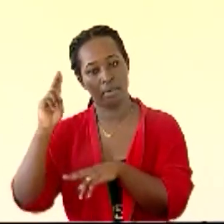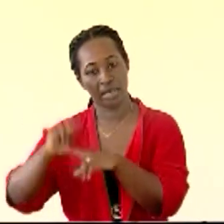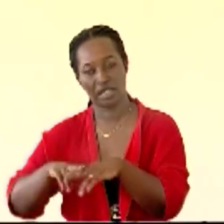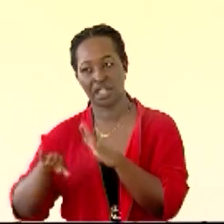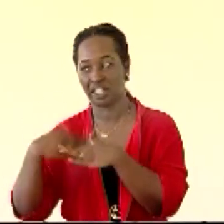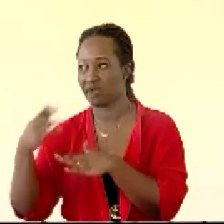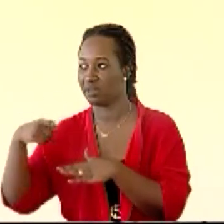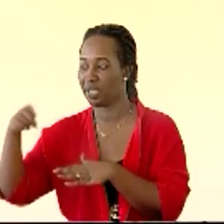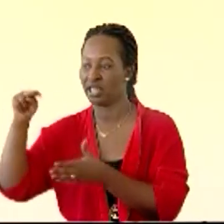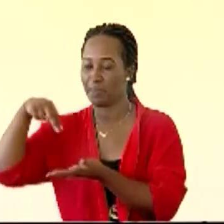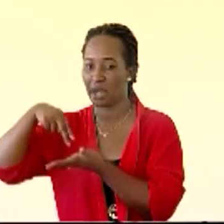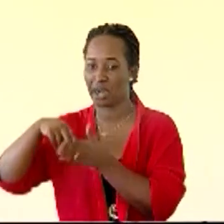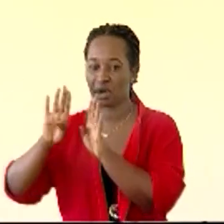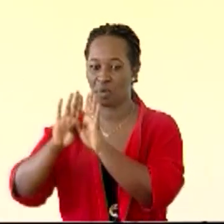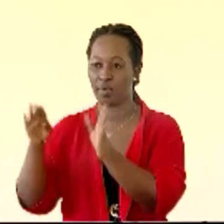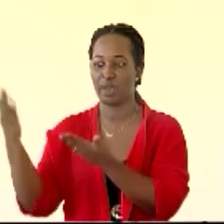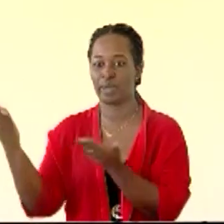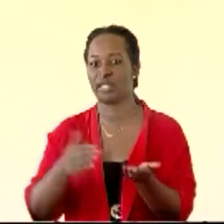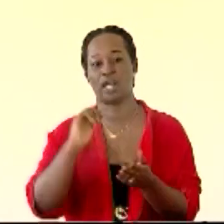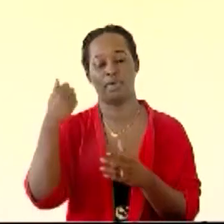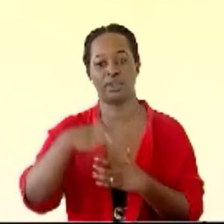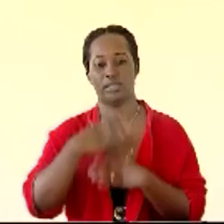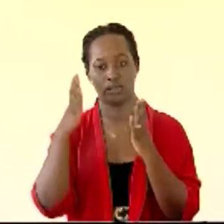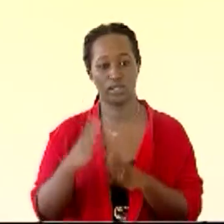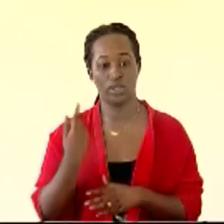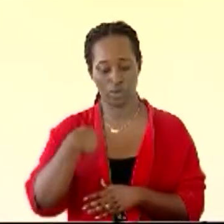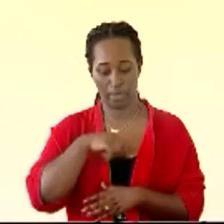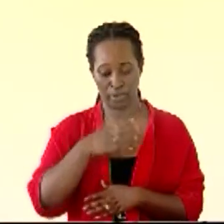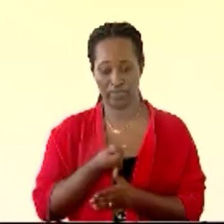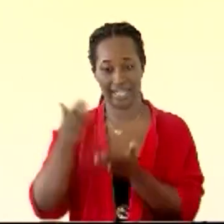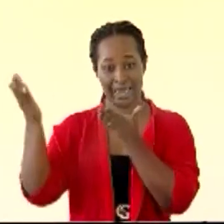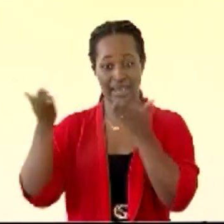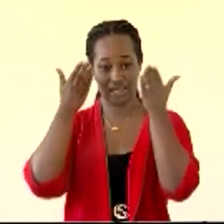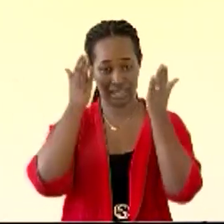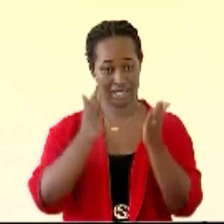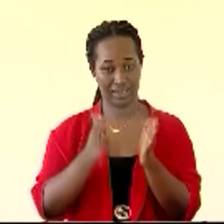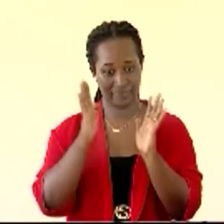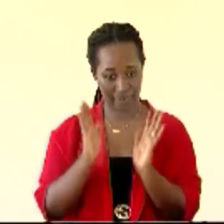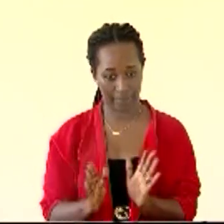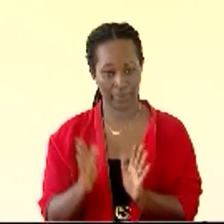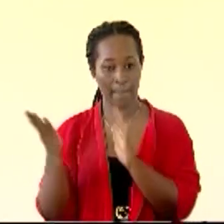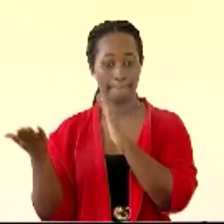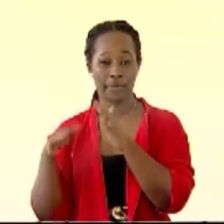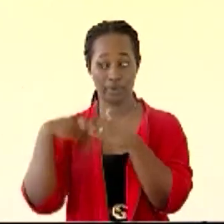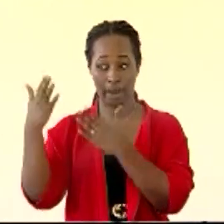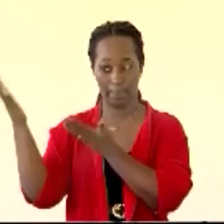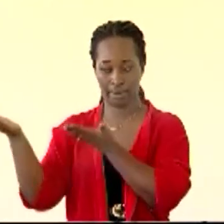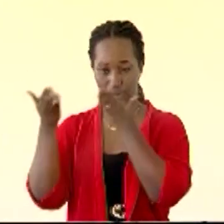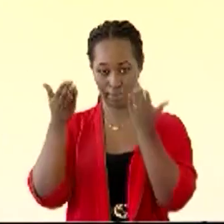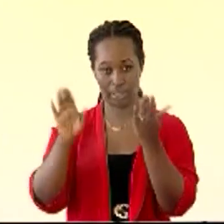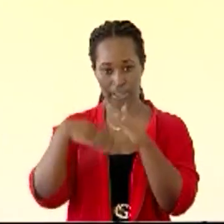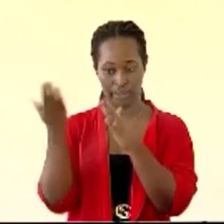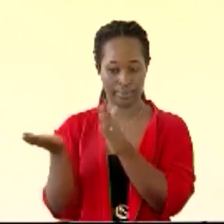other guests? So we have the receiver for carbon dioxide, hand it over, go back